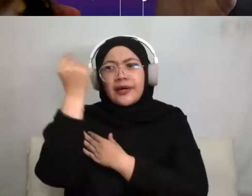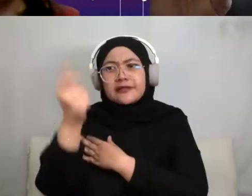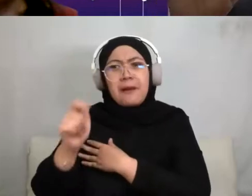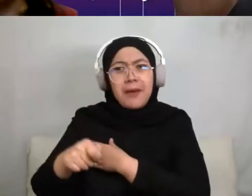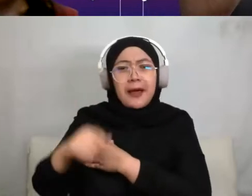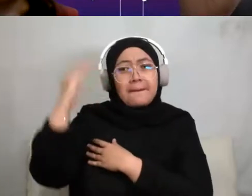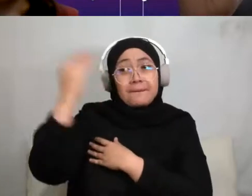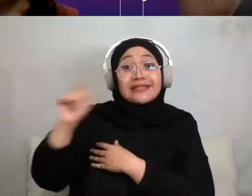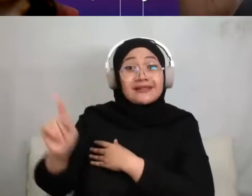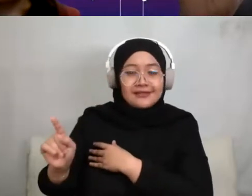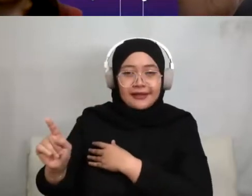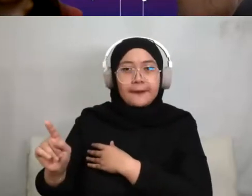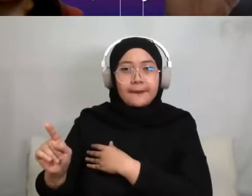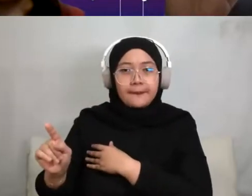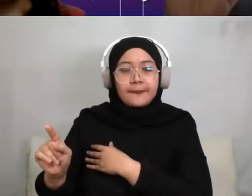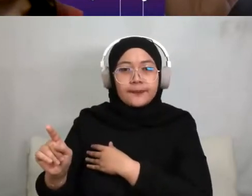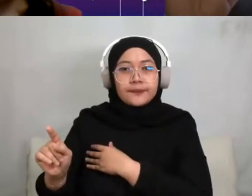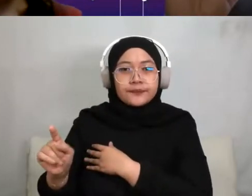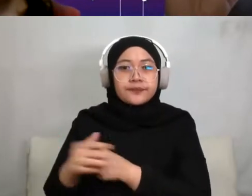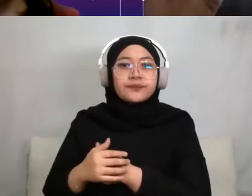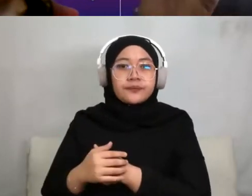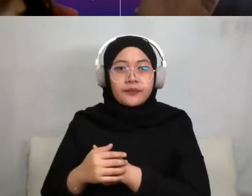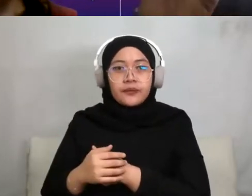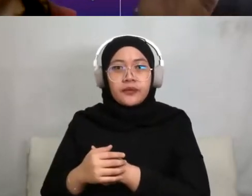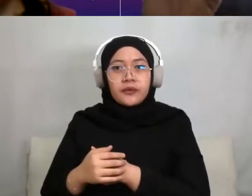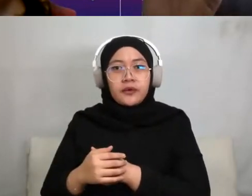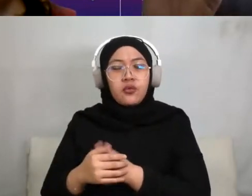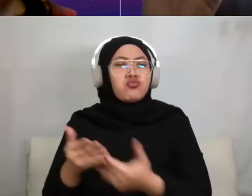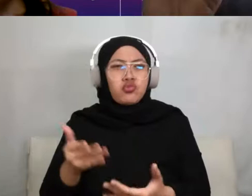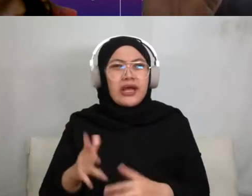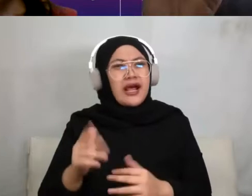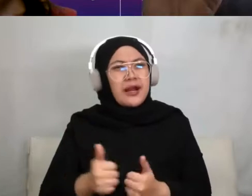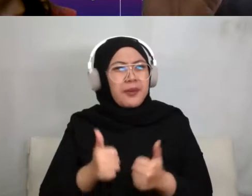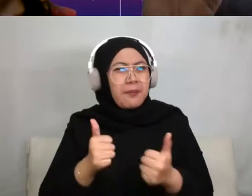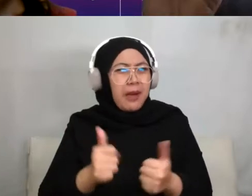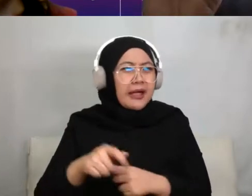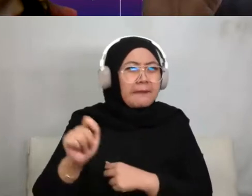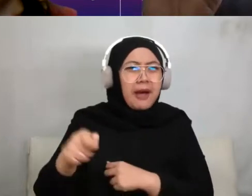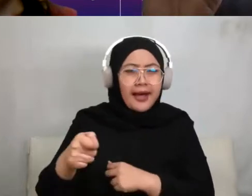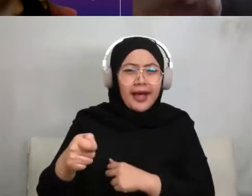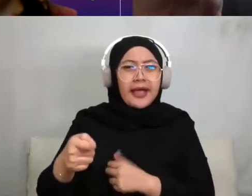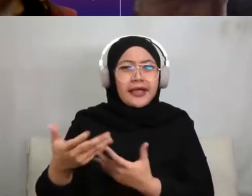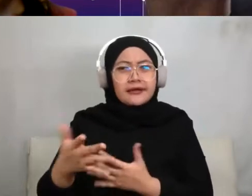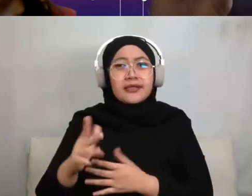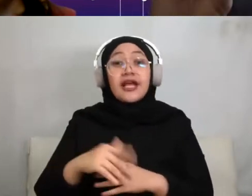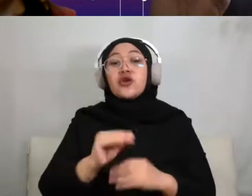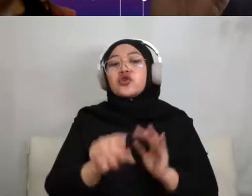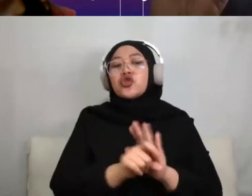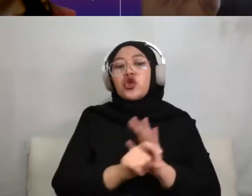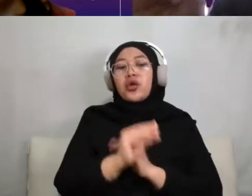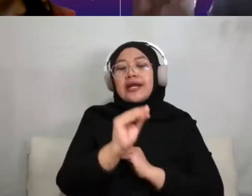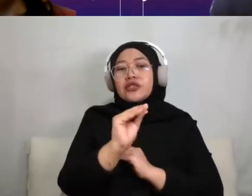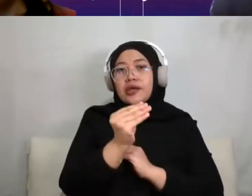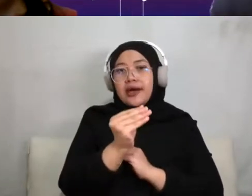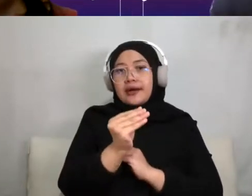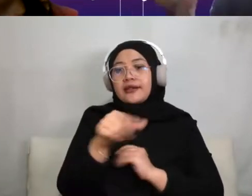to prefer city bus transport as well as nearby satellite town transport, with which